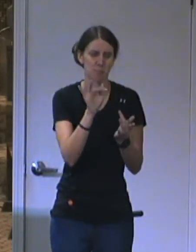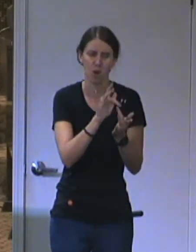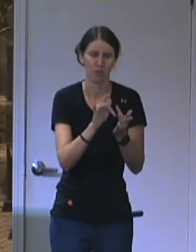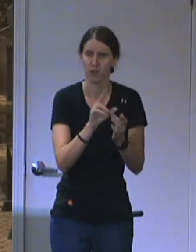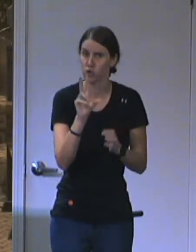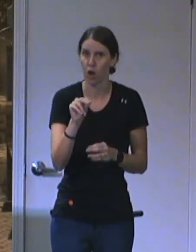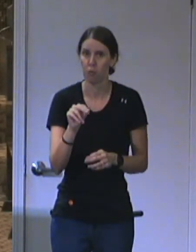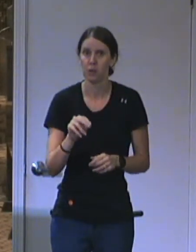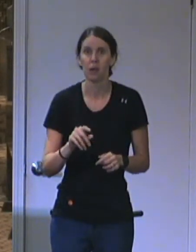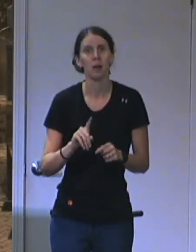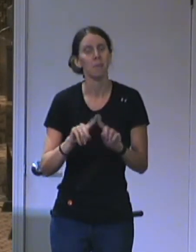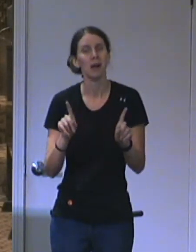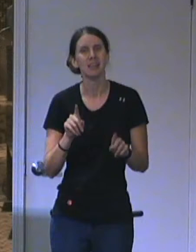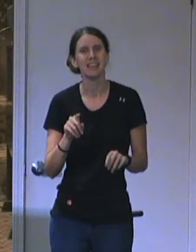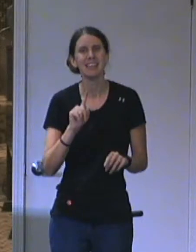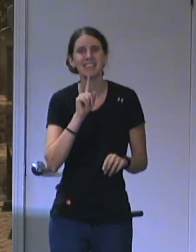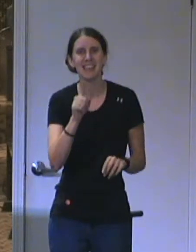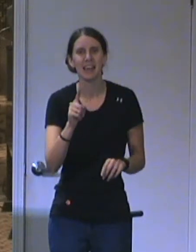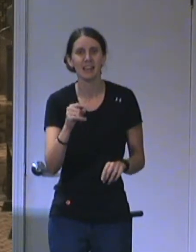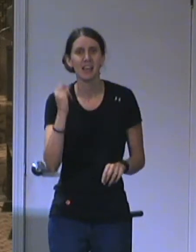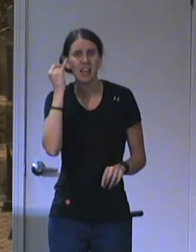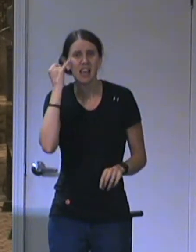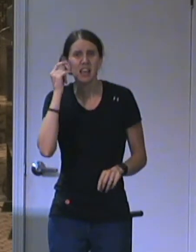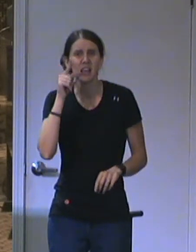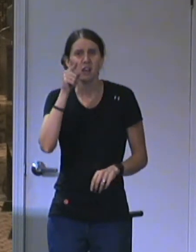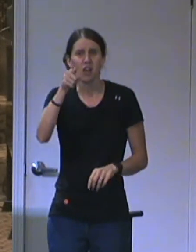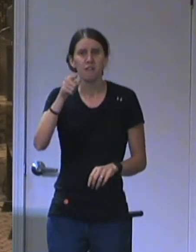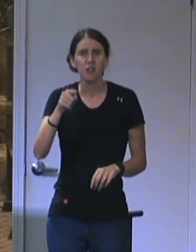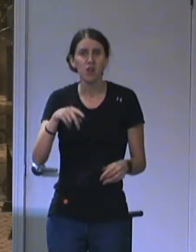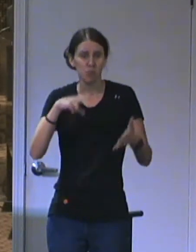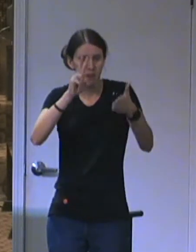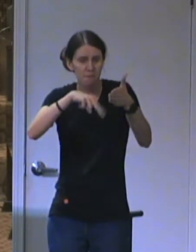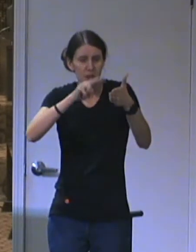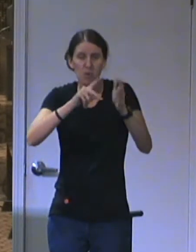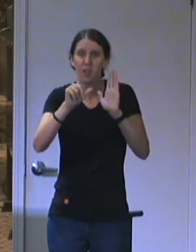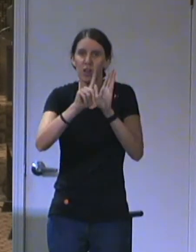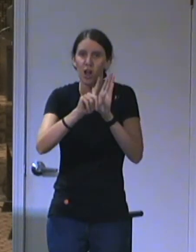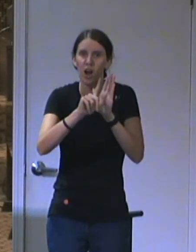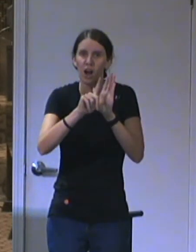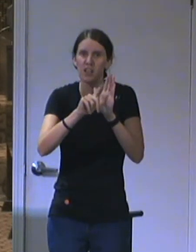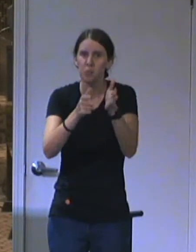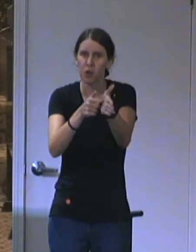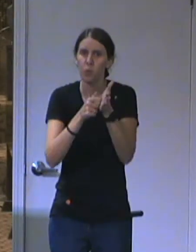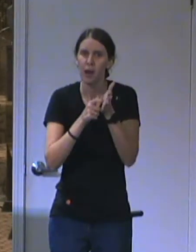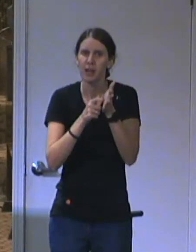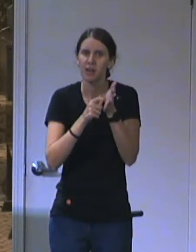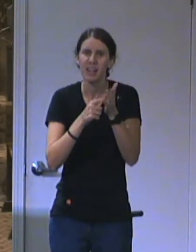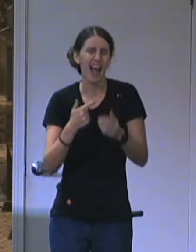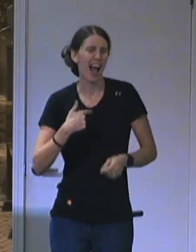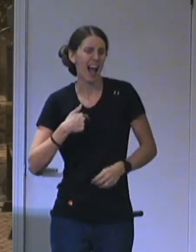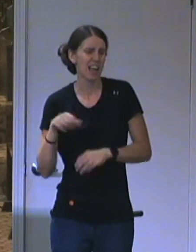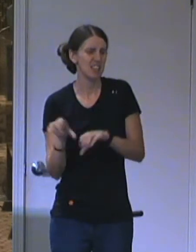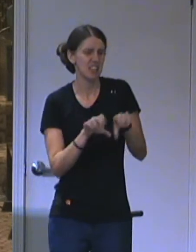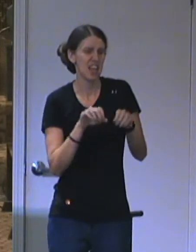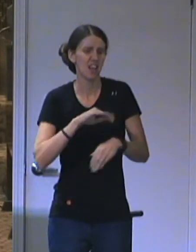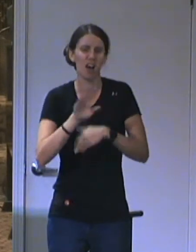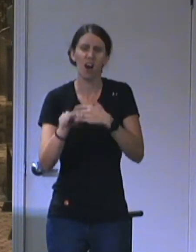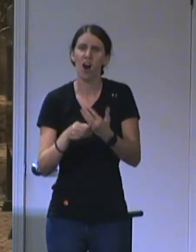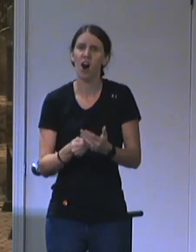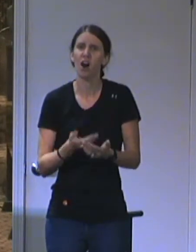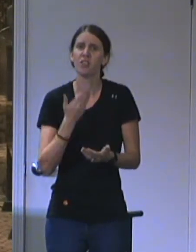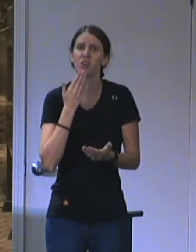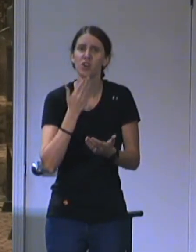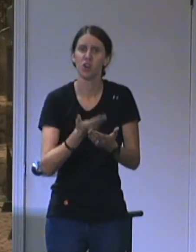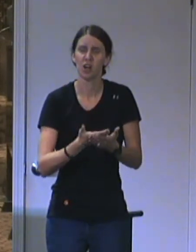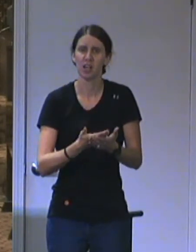everything that the law said to do, I was doing it. I had dedicated my life completely to